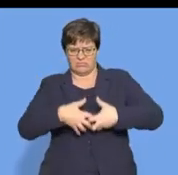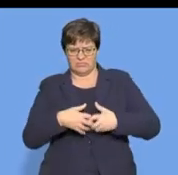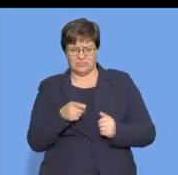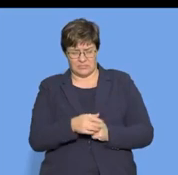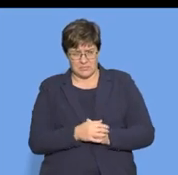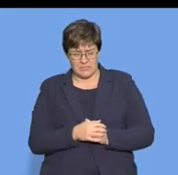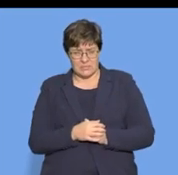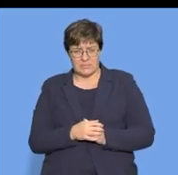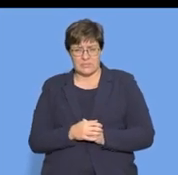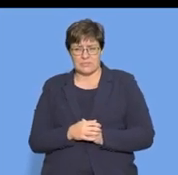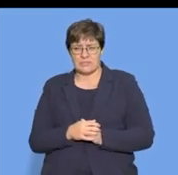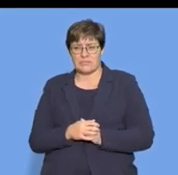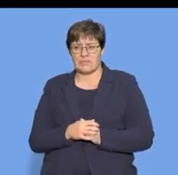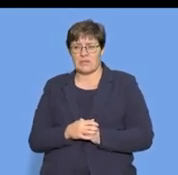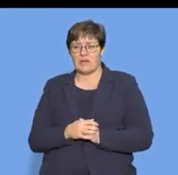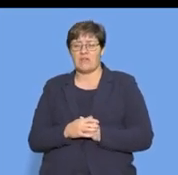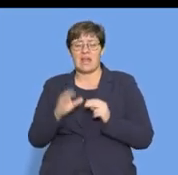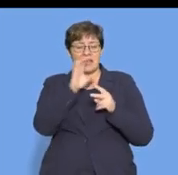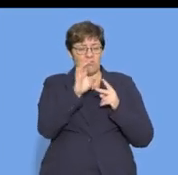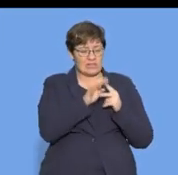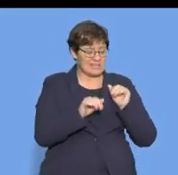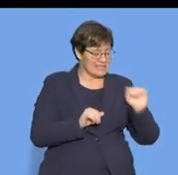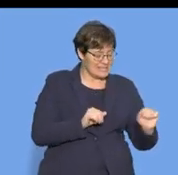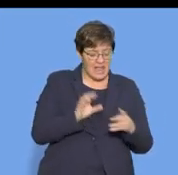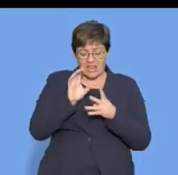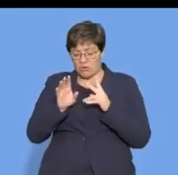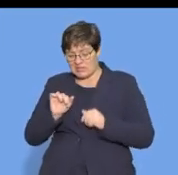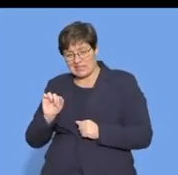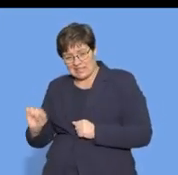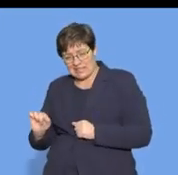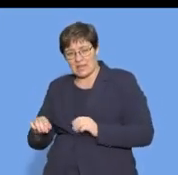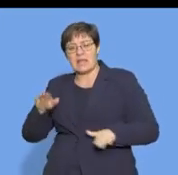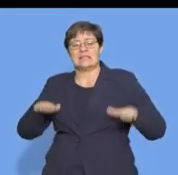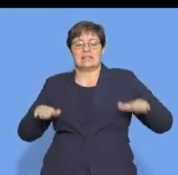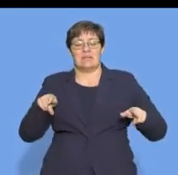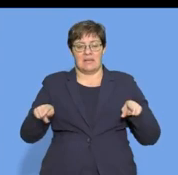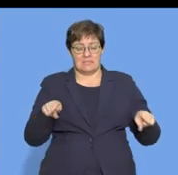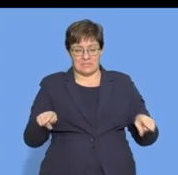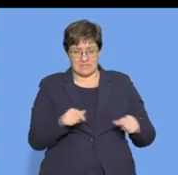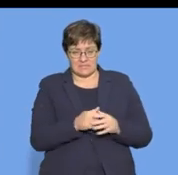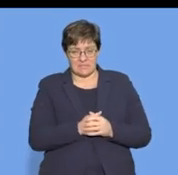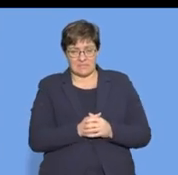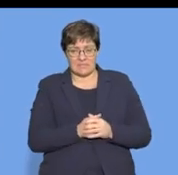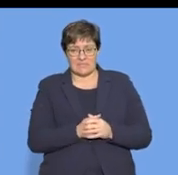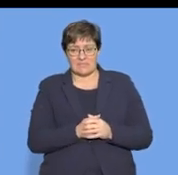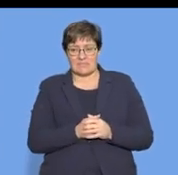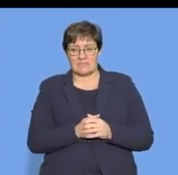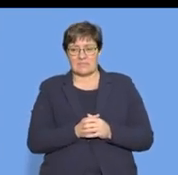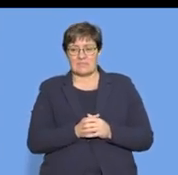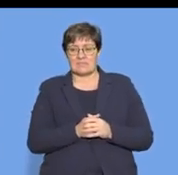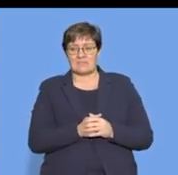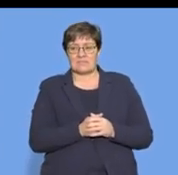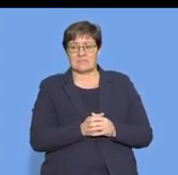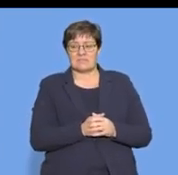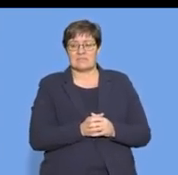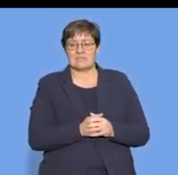And so we can see that it had characteristics that were similar or common to the bird. Okay, so it had